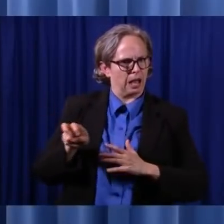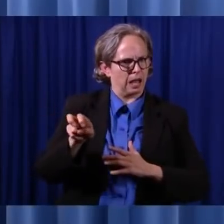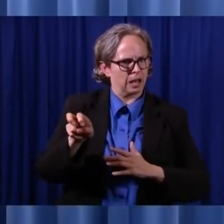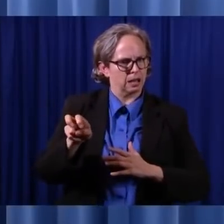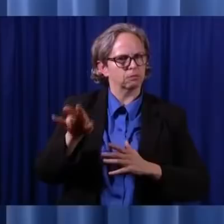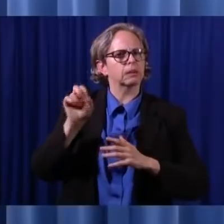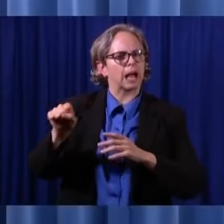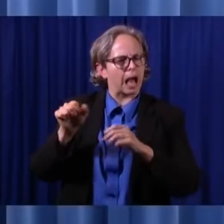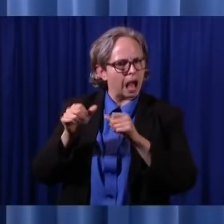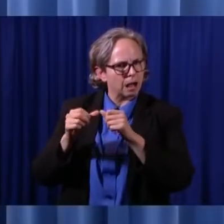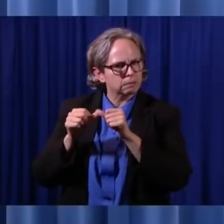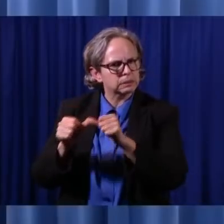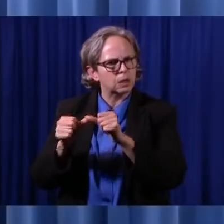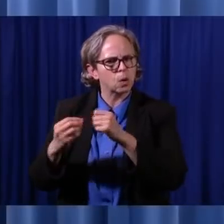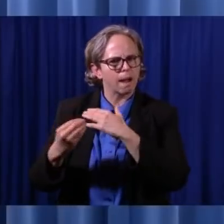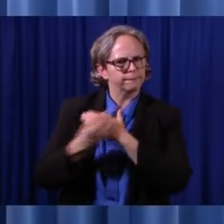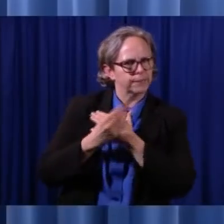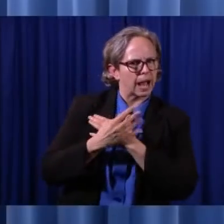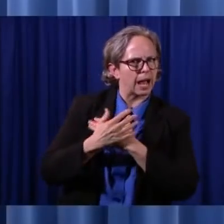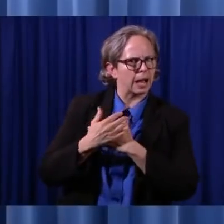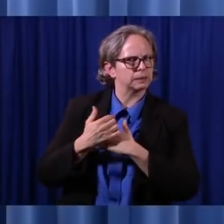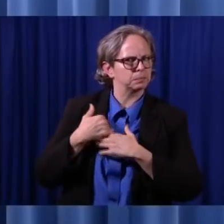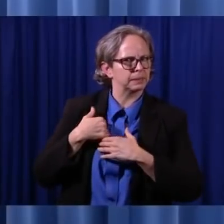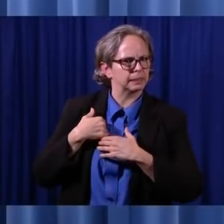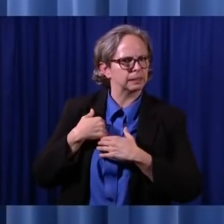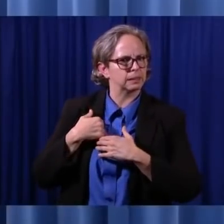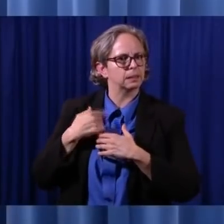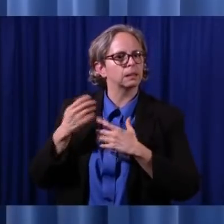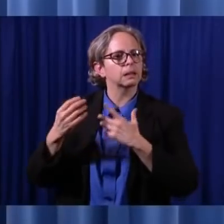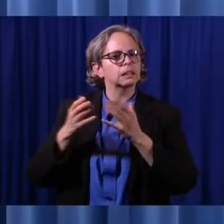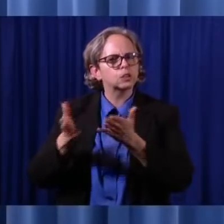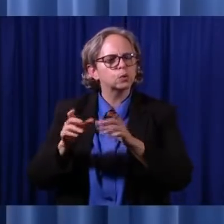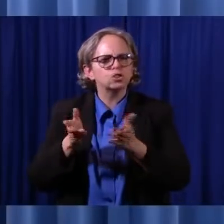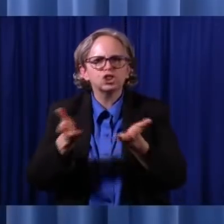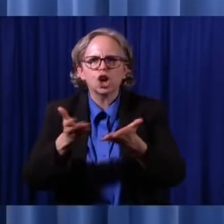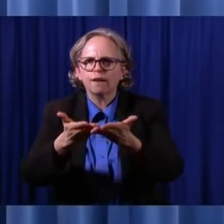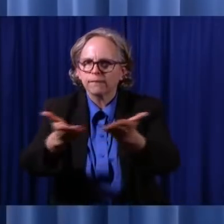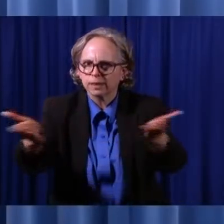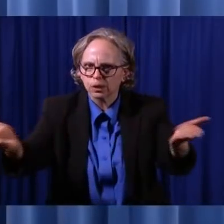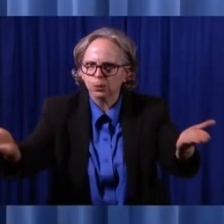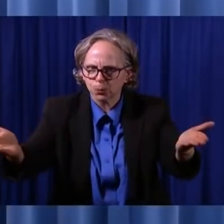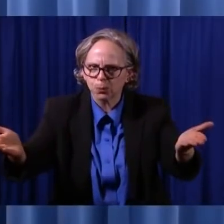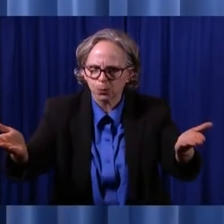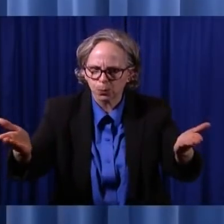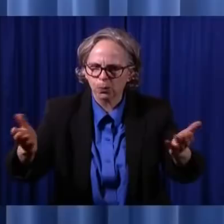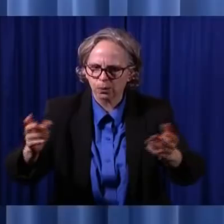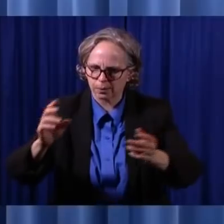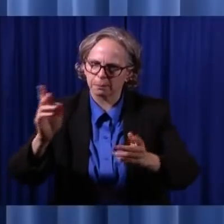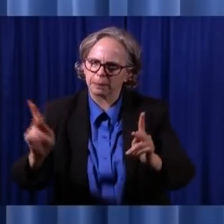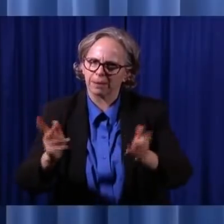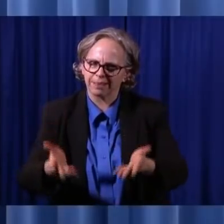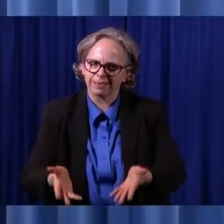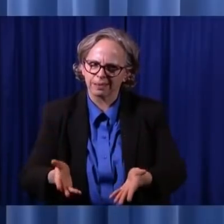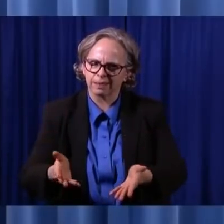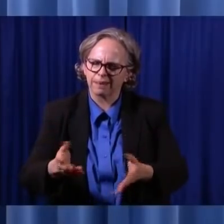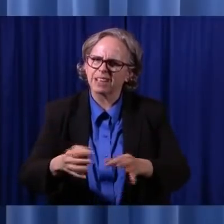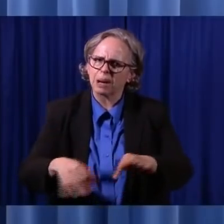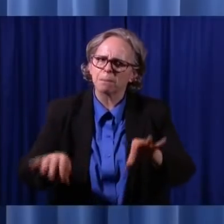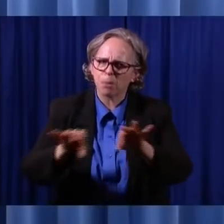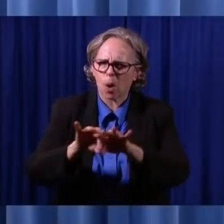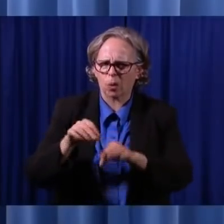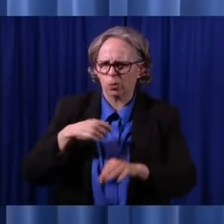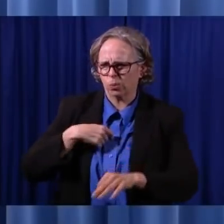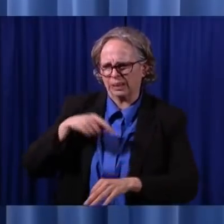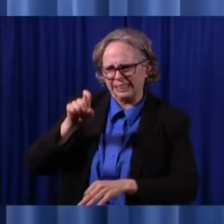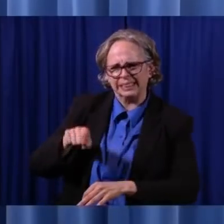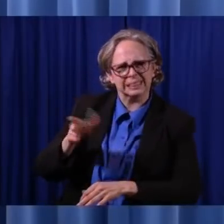able to serve the people of the state of Ohio in a very, very meaningful way and continue to